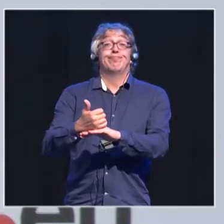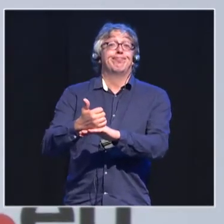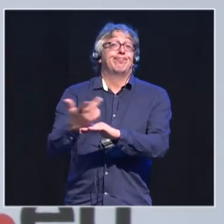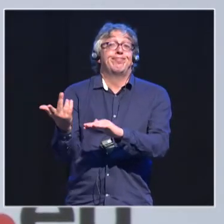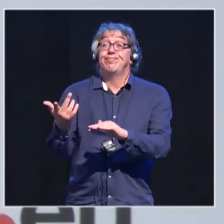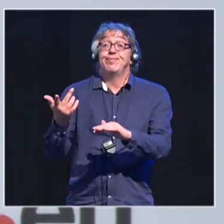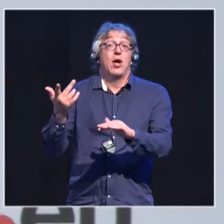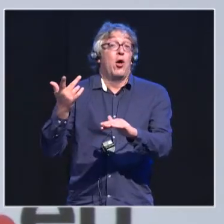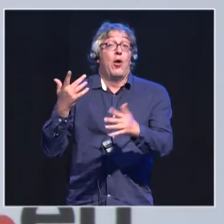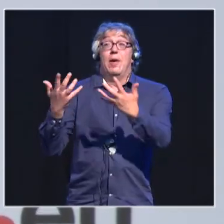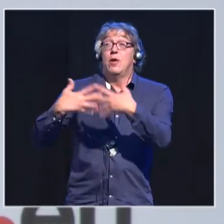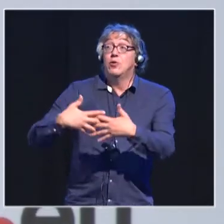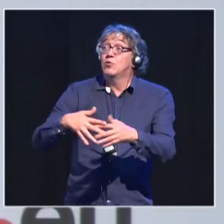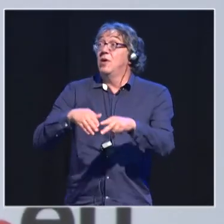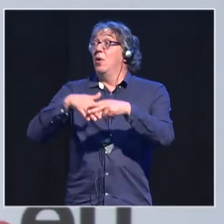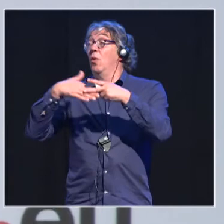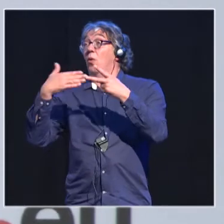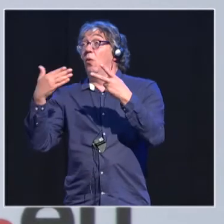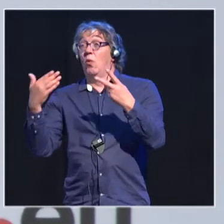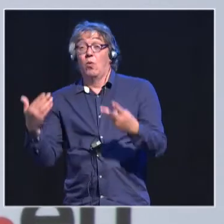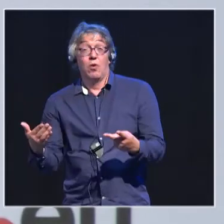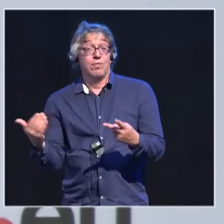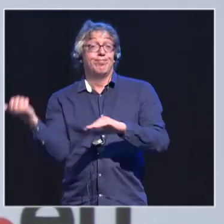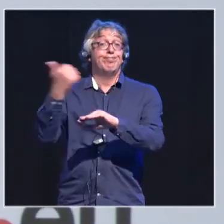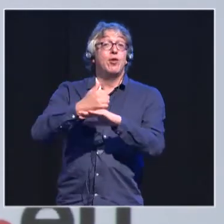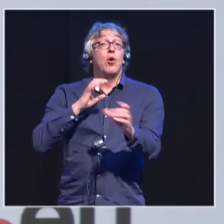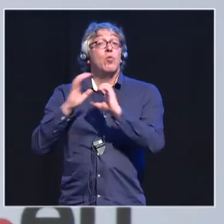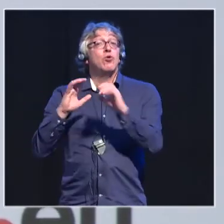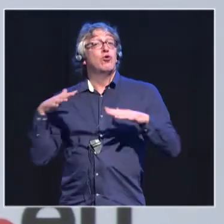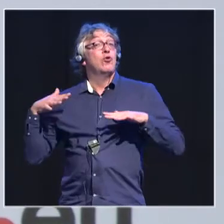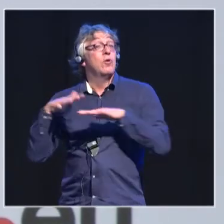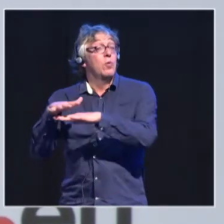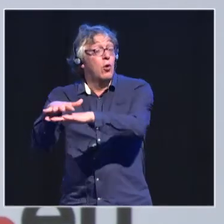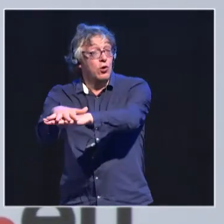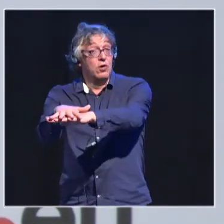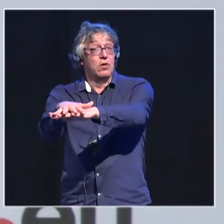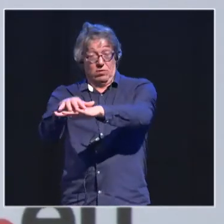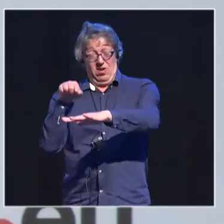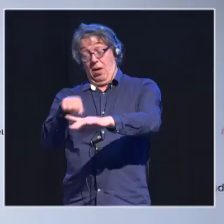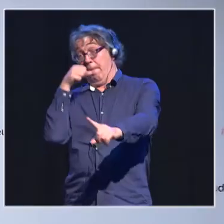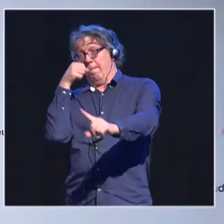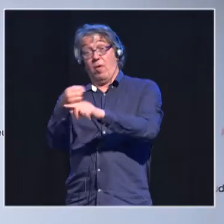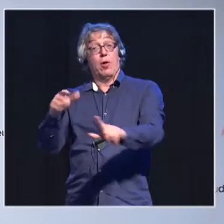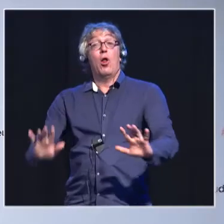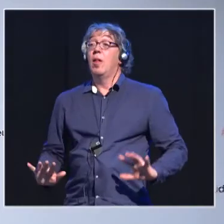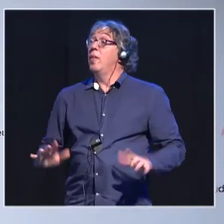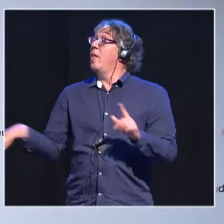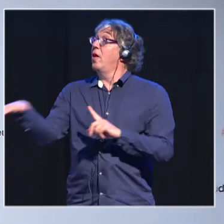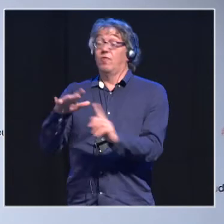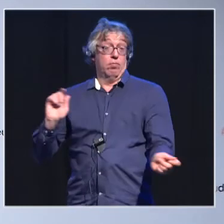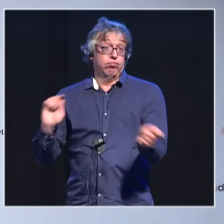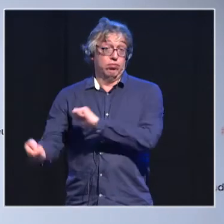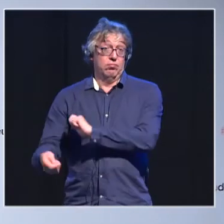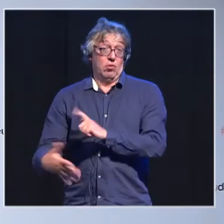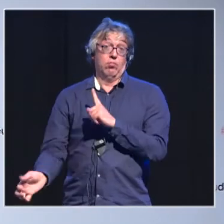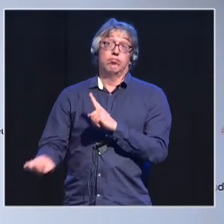or industries connected to that network. And they literally transformed lives. And the reason why I'm saying